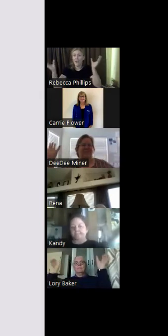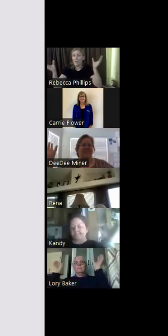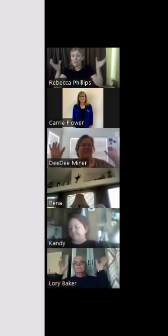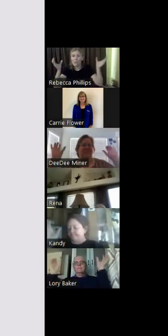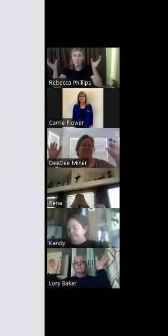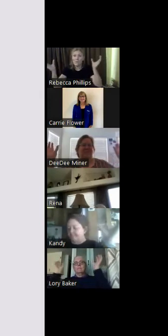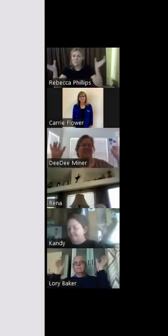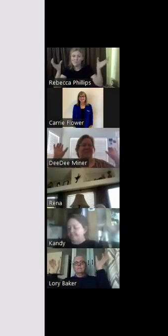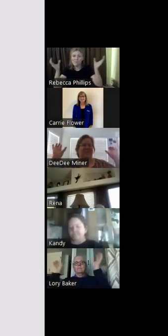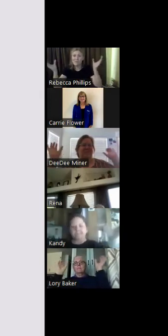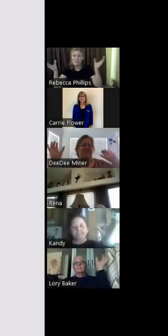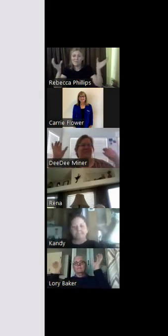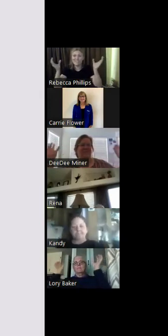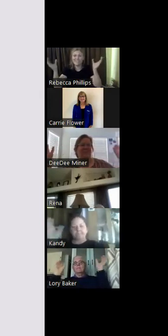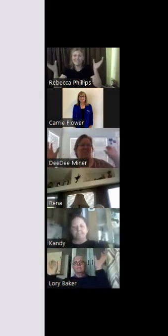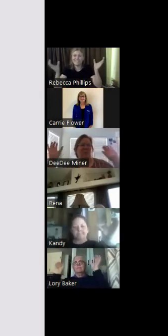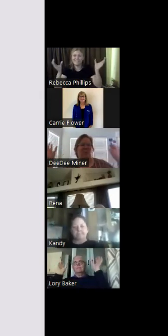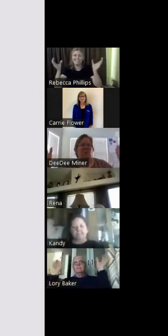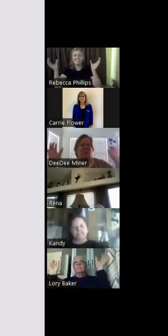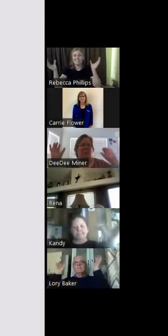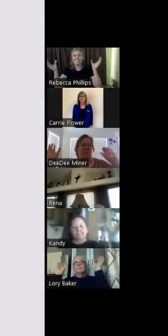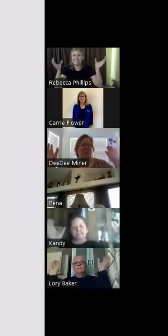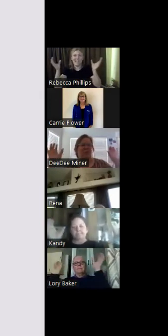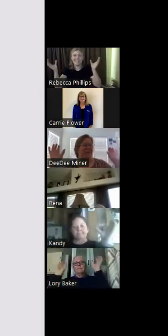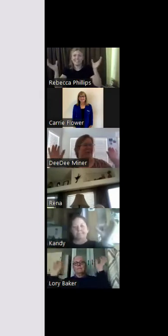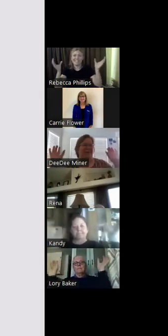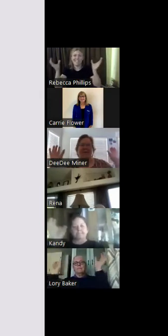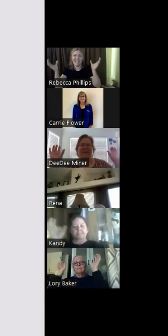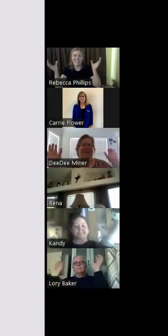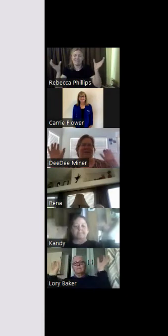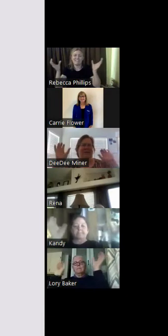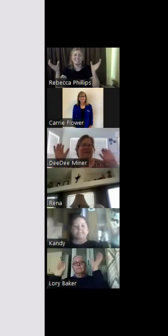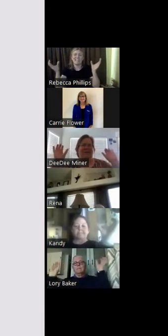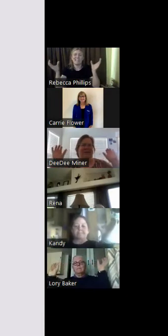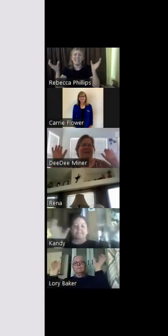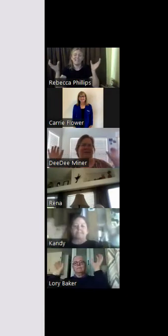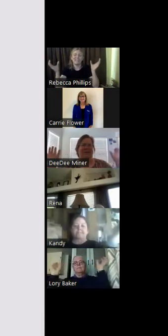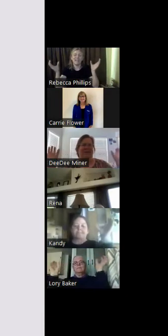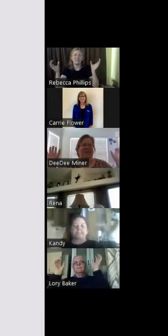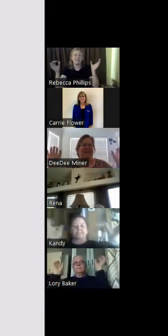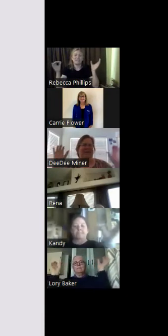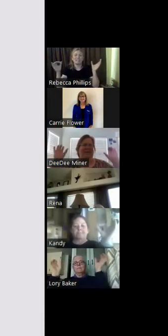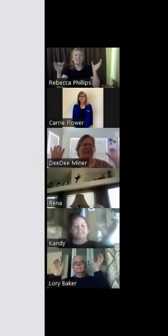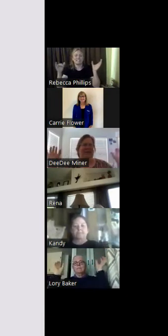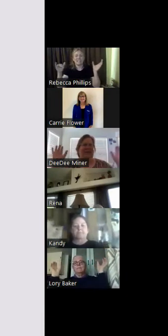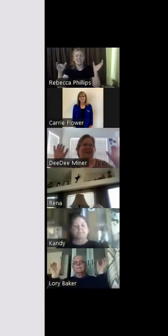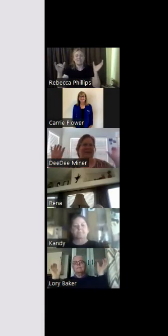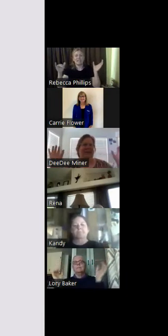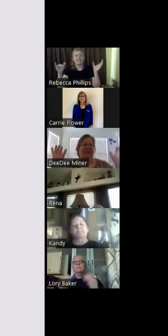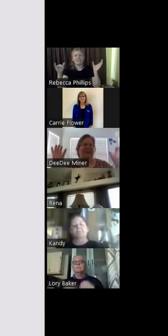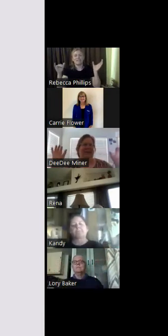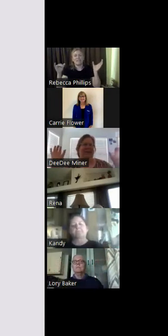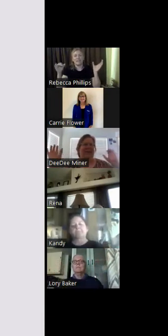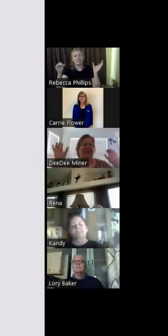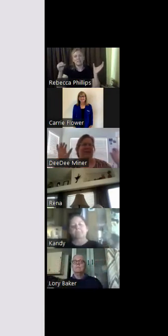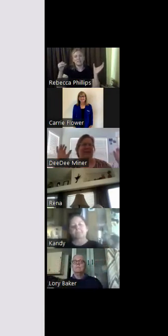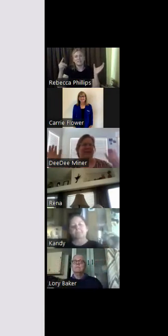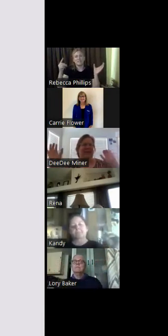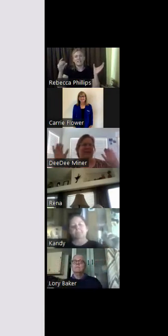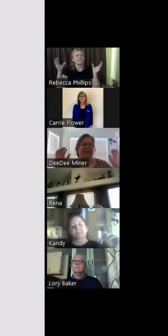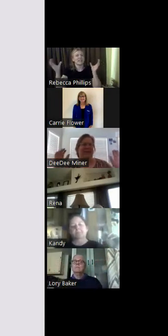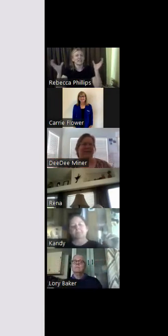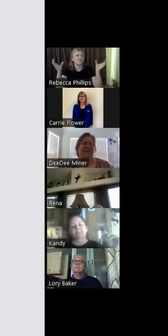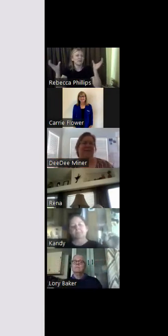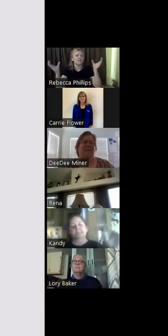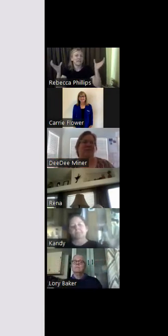sirens. Woo, woo, woo. So the sirens, the ambulance, and then that would be the same. Like if someone didn't